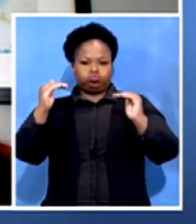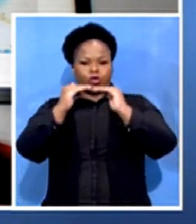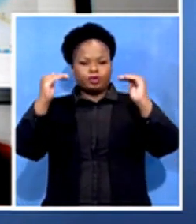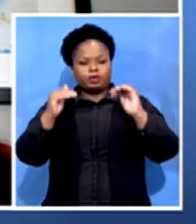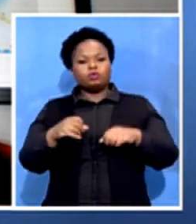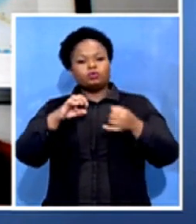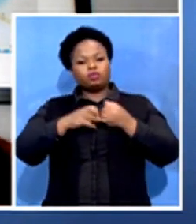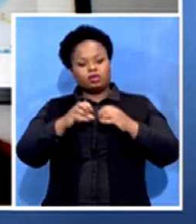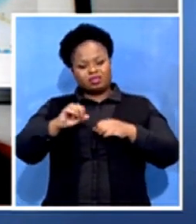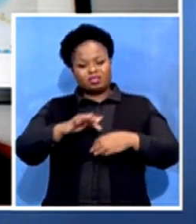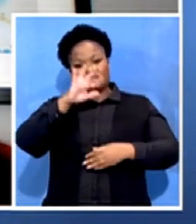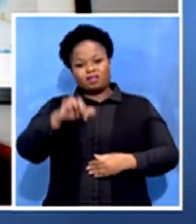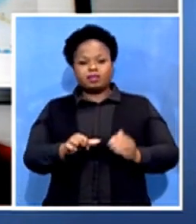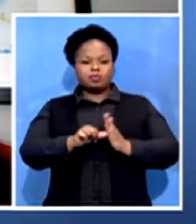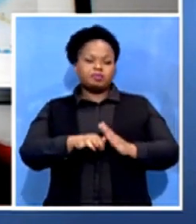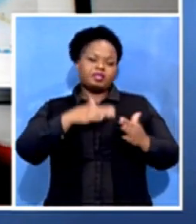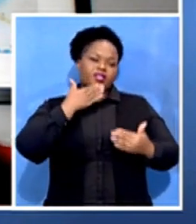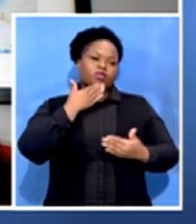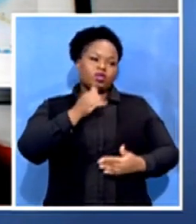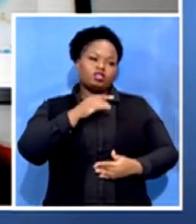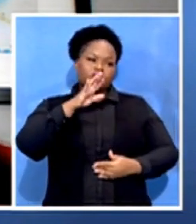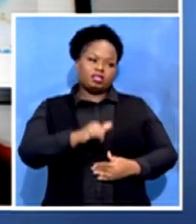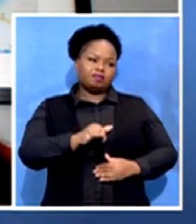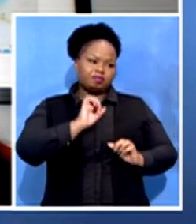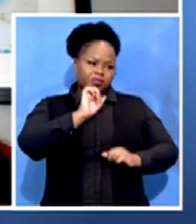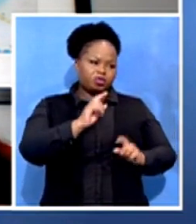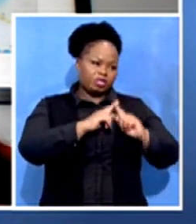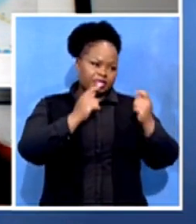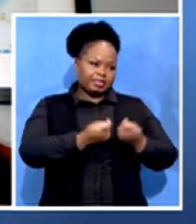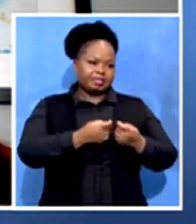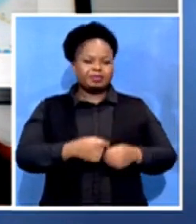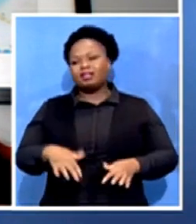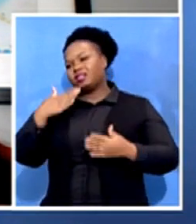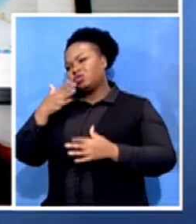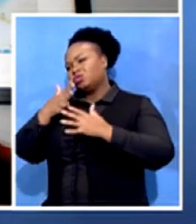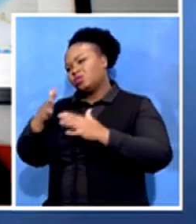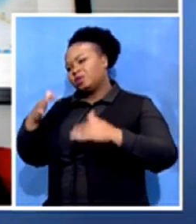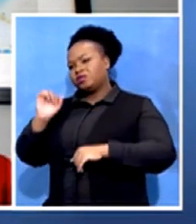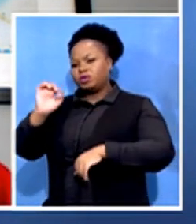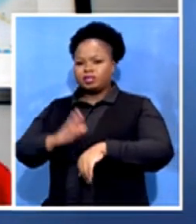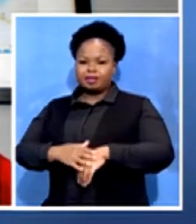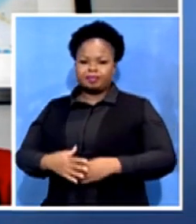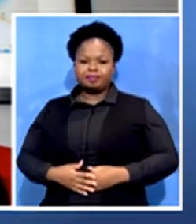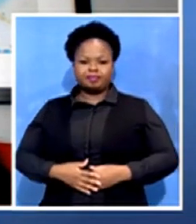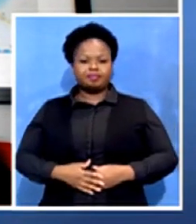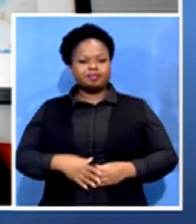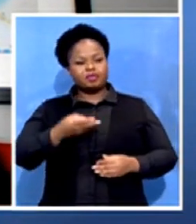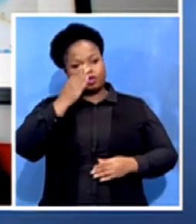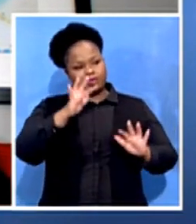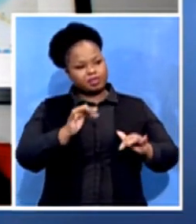very much indeed to you and your team. Thank you so much for your insight. Time, Blaine. All right. God bless you. Well. Thank you. All right. Ashley Rielly, there,